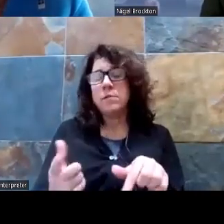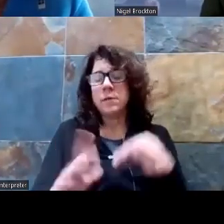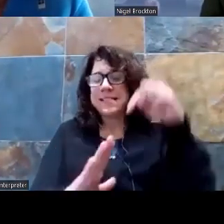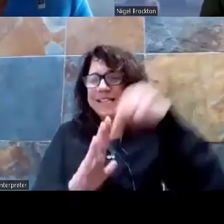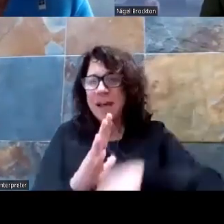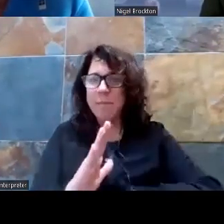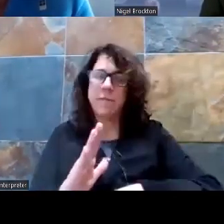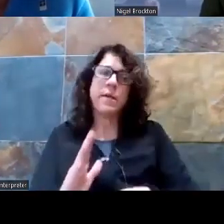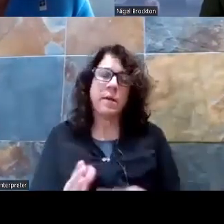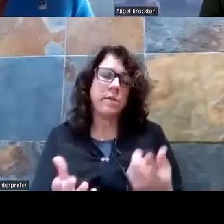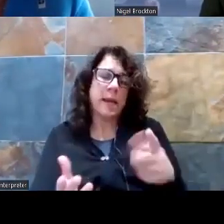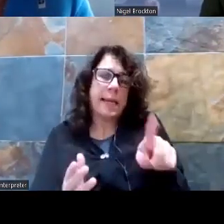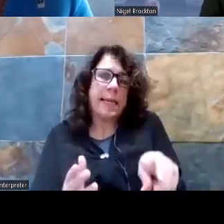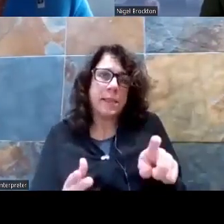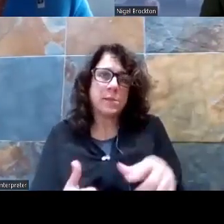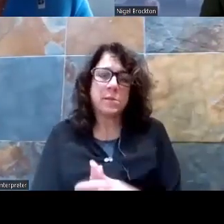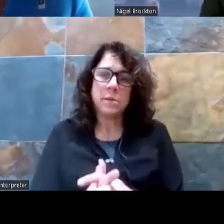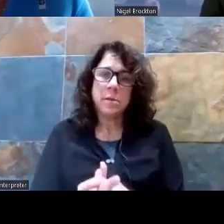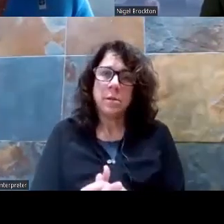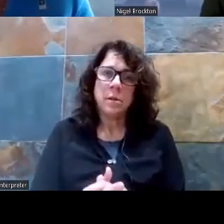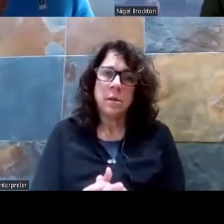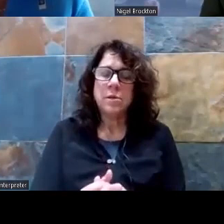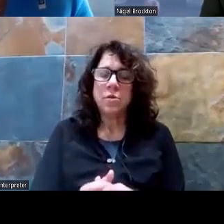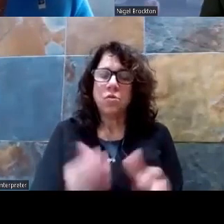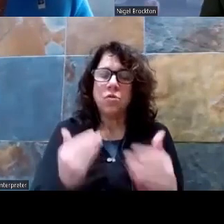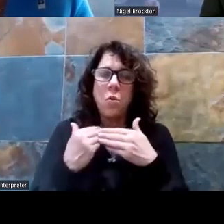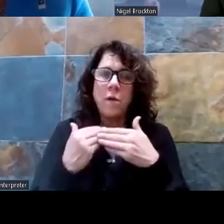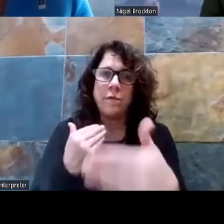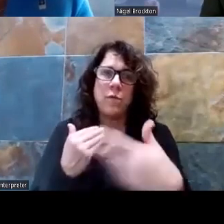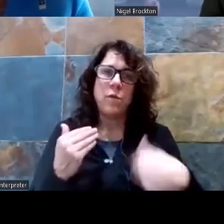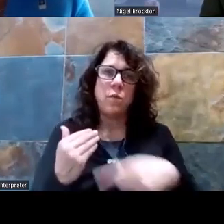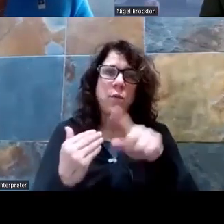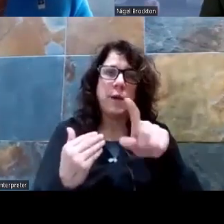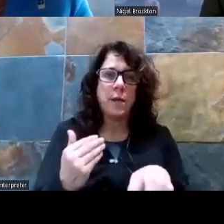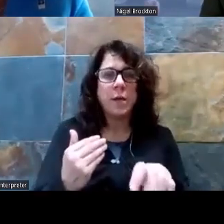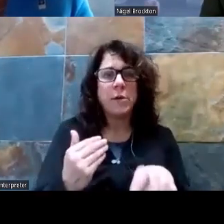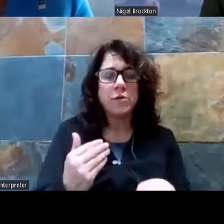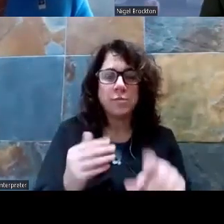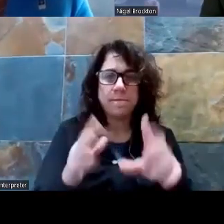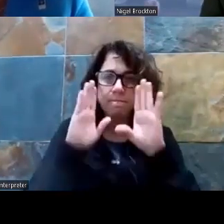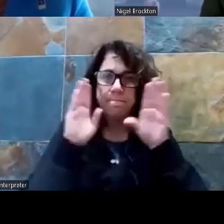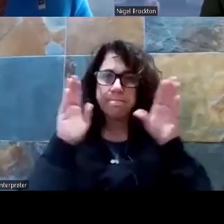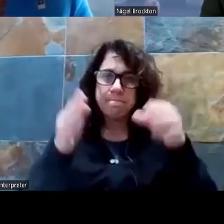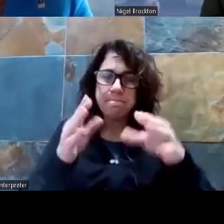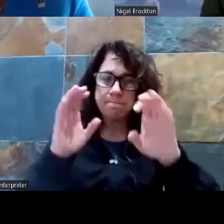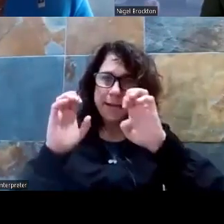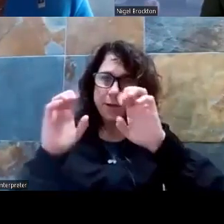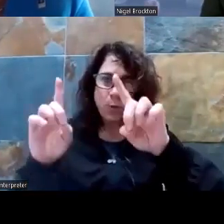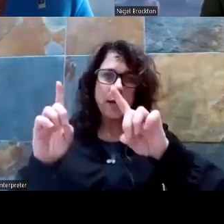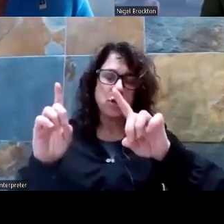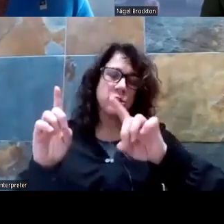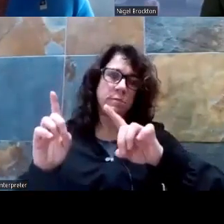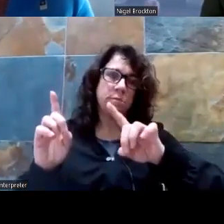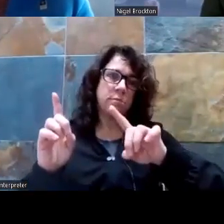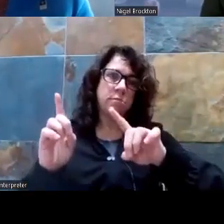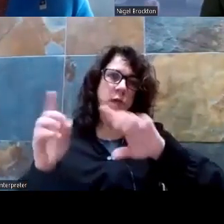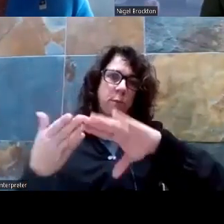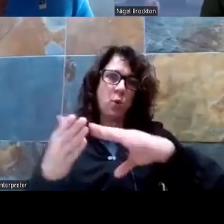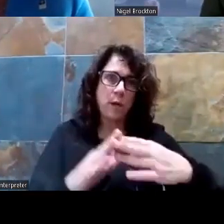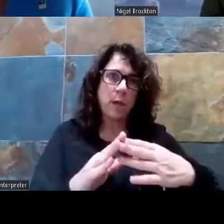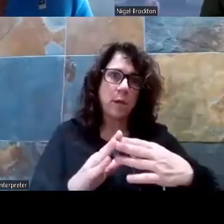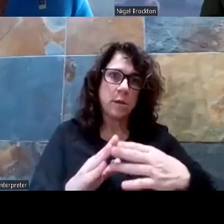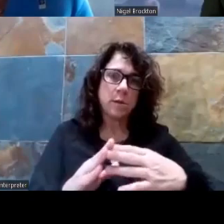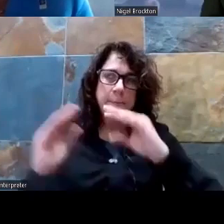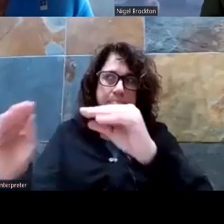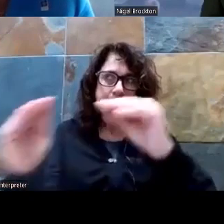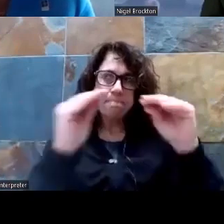it needs to be done. So moving forward, we need to concentrate on educating the communities